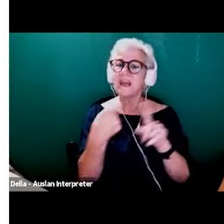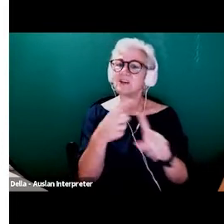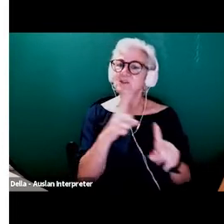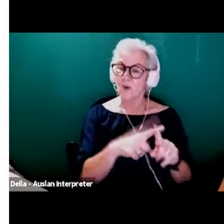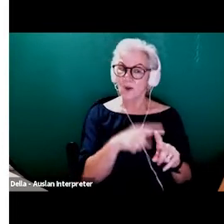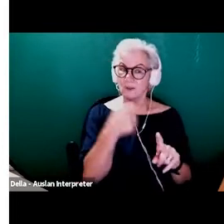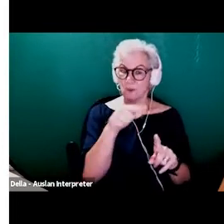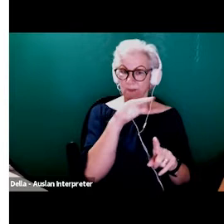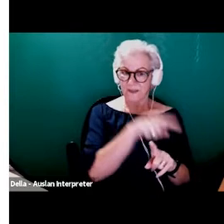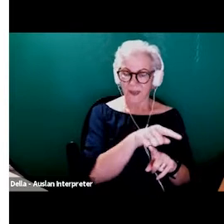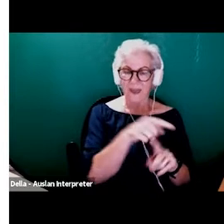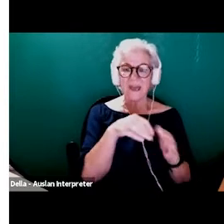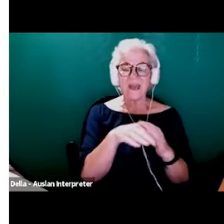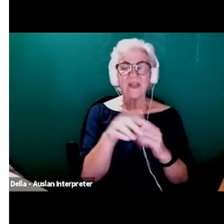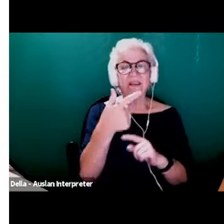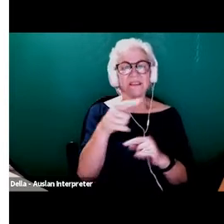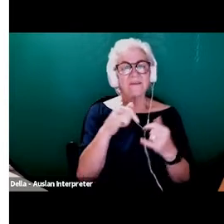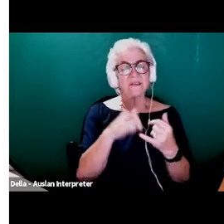was fairly small scale.